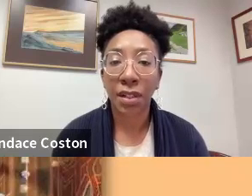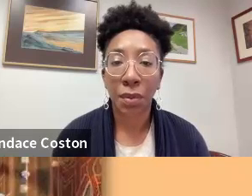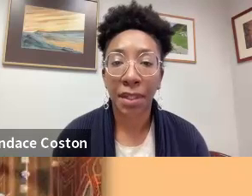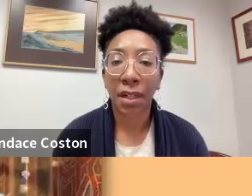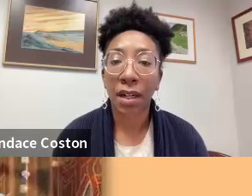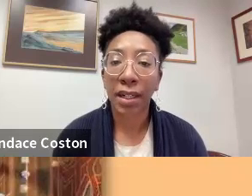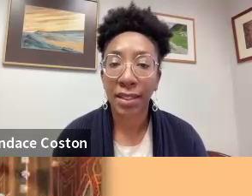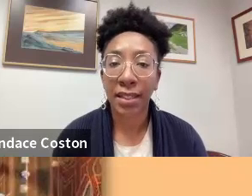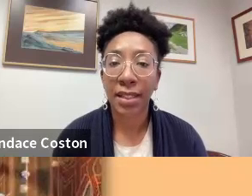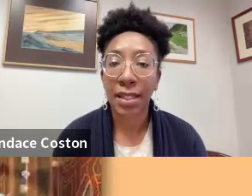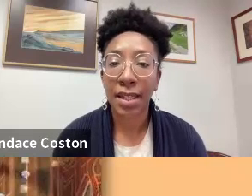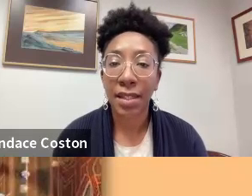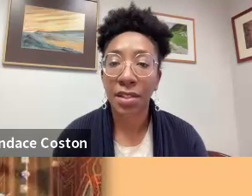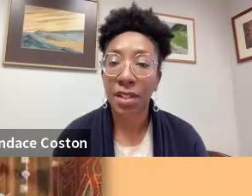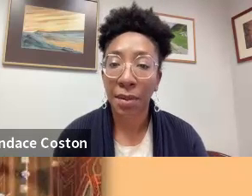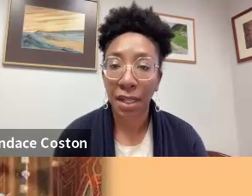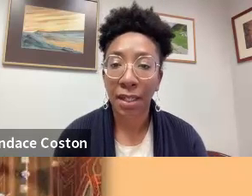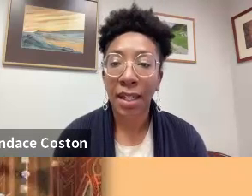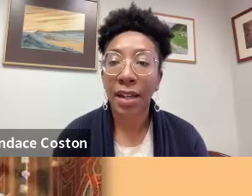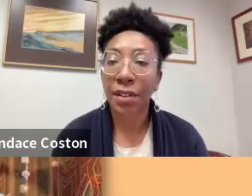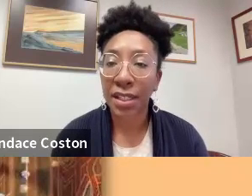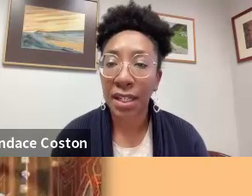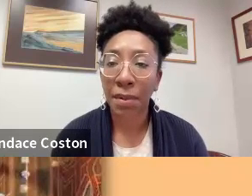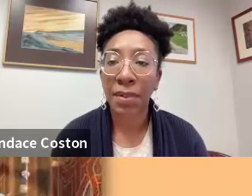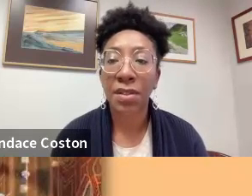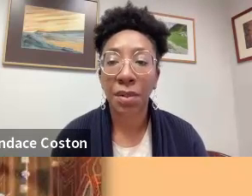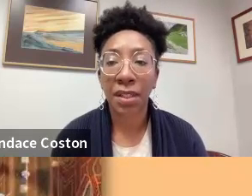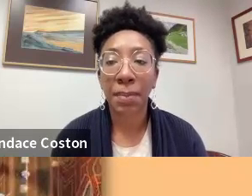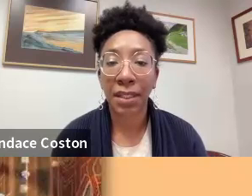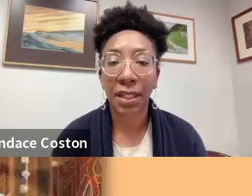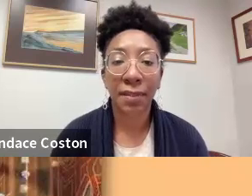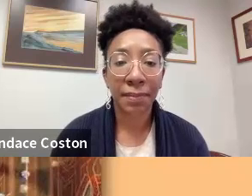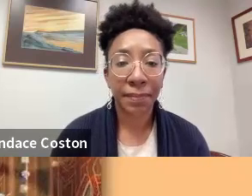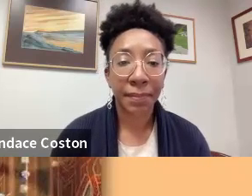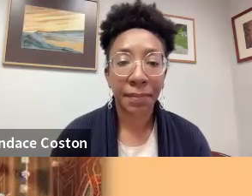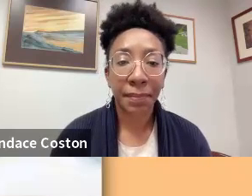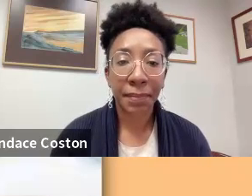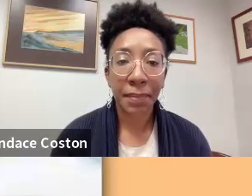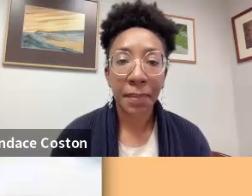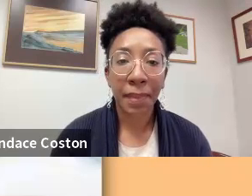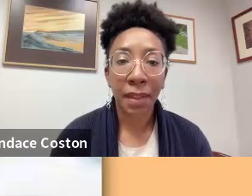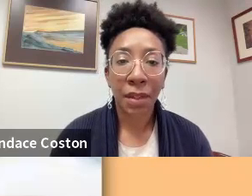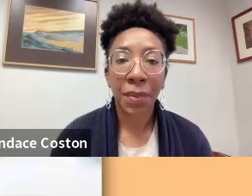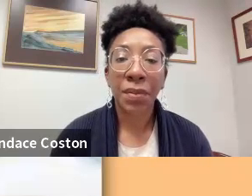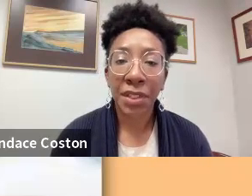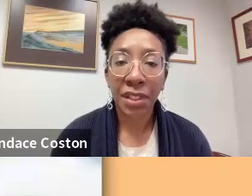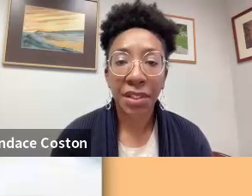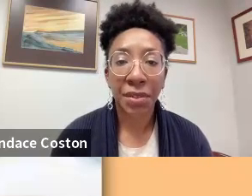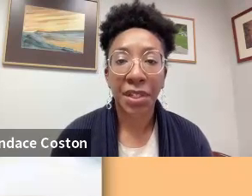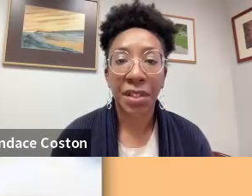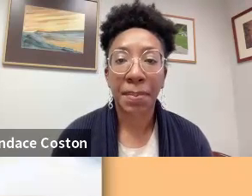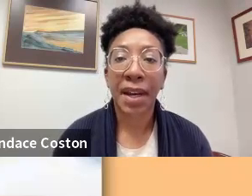another young woman, architect Aziza Shawnee, and her team restored the building. With